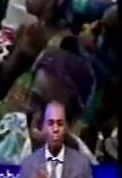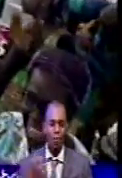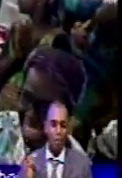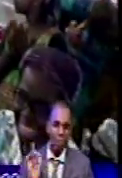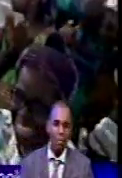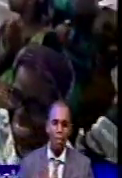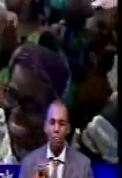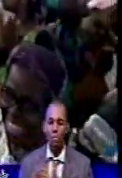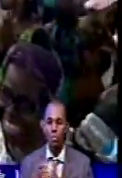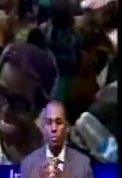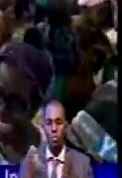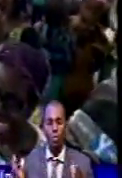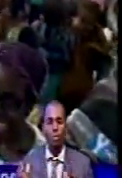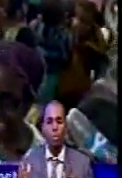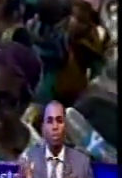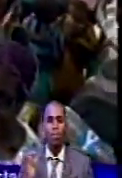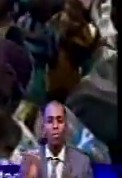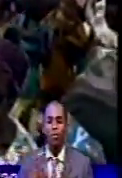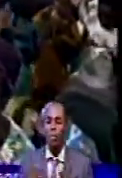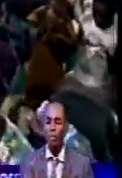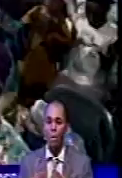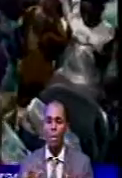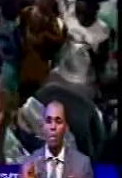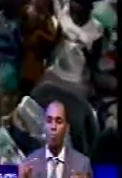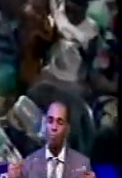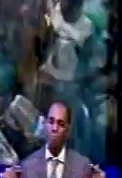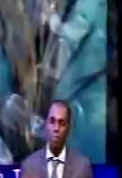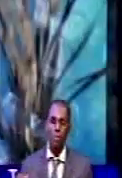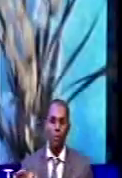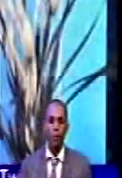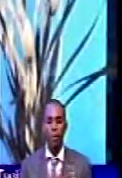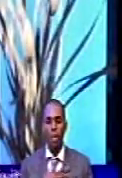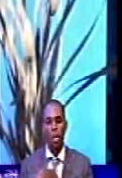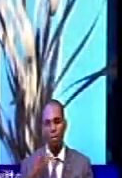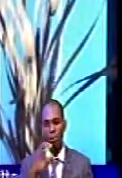Are you not happy for the miracle?